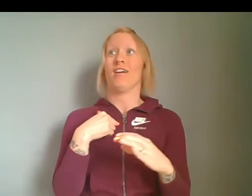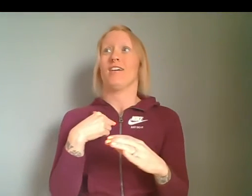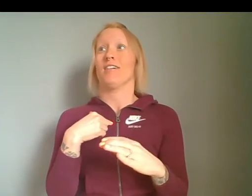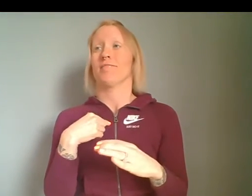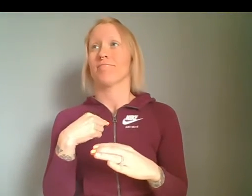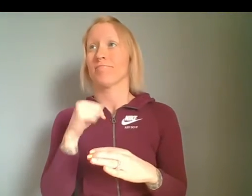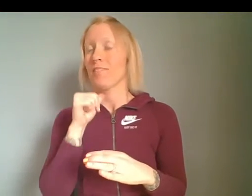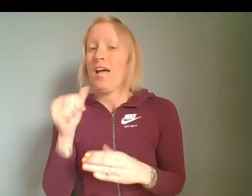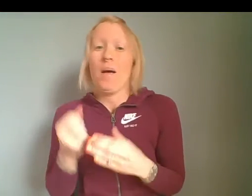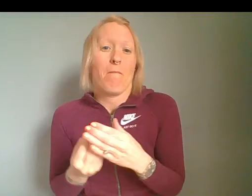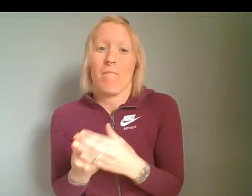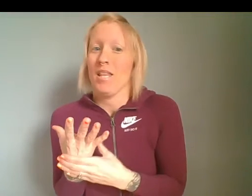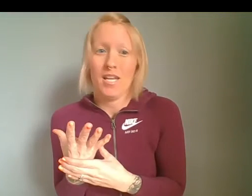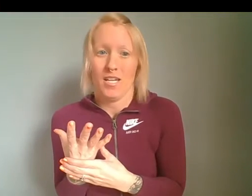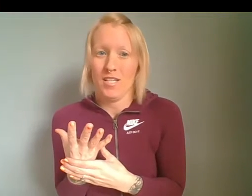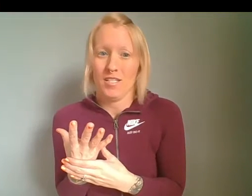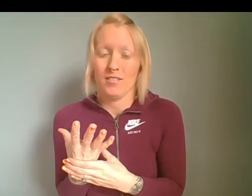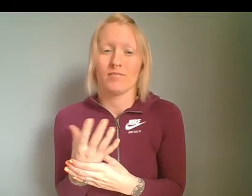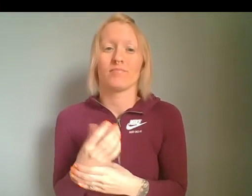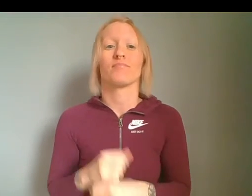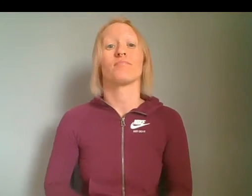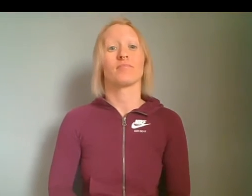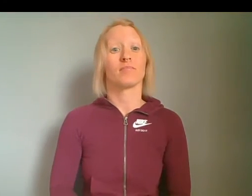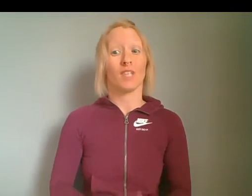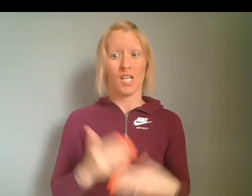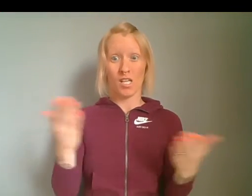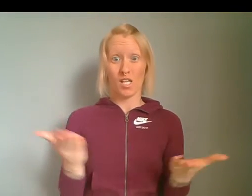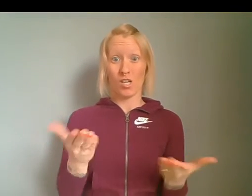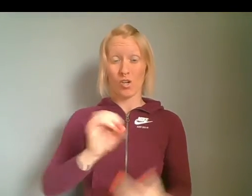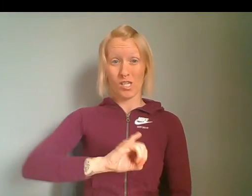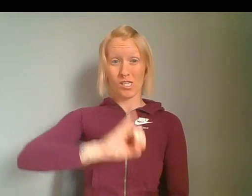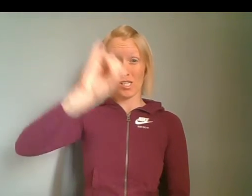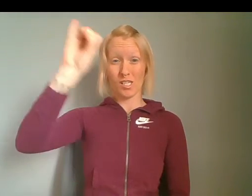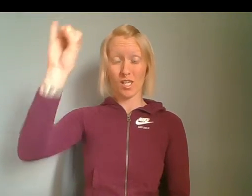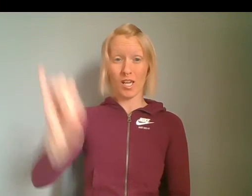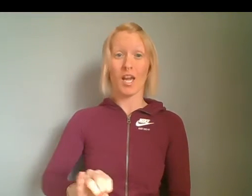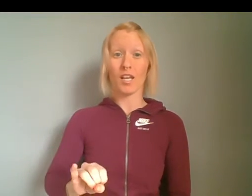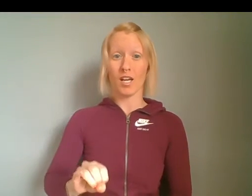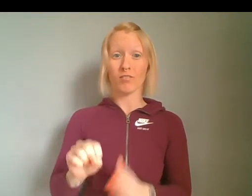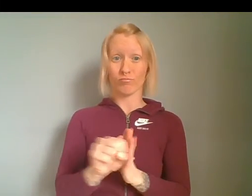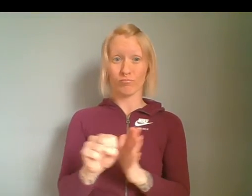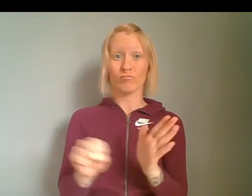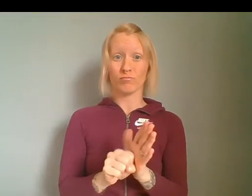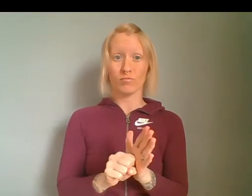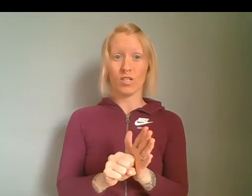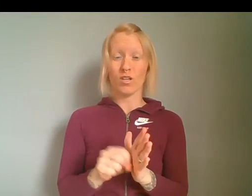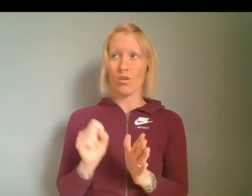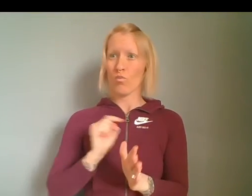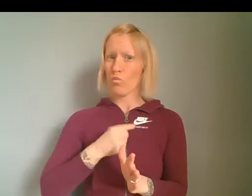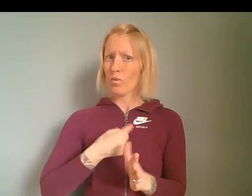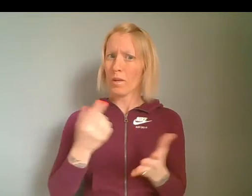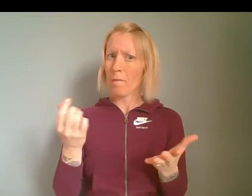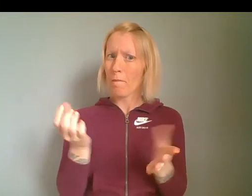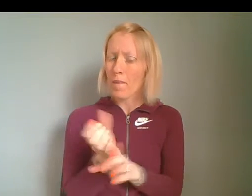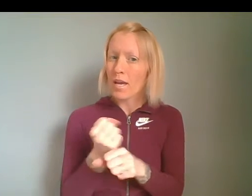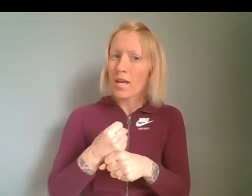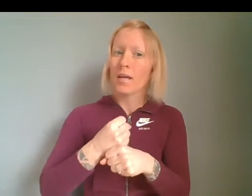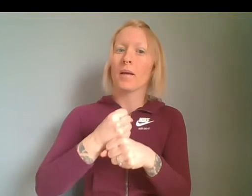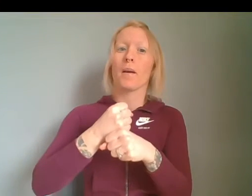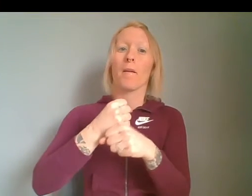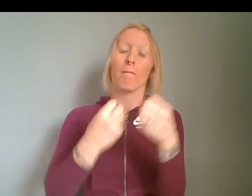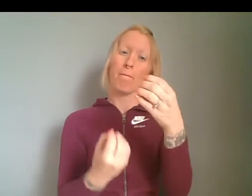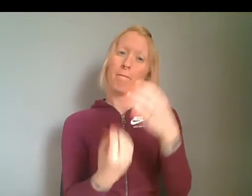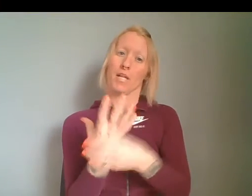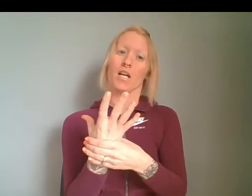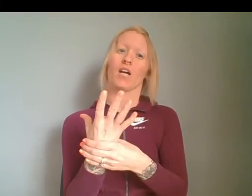Indiana, oak trees make some nuts that are called acorns, right? So the energy goes